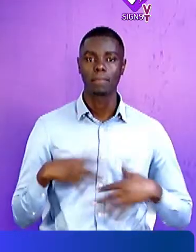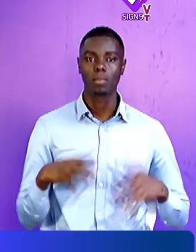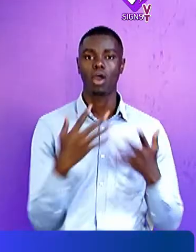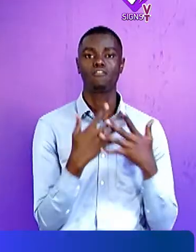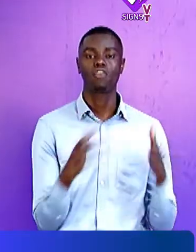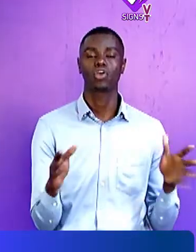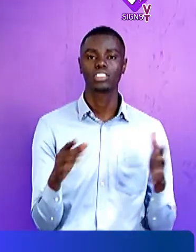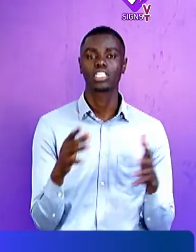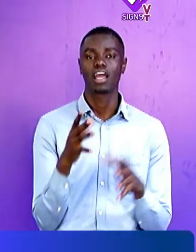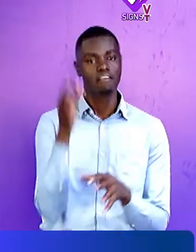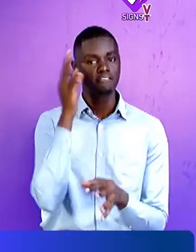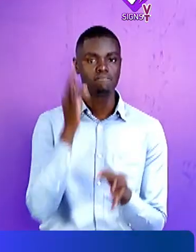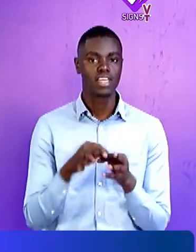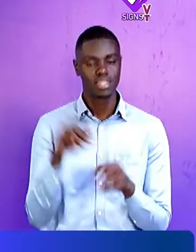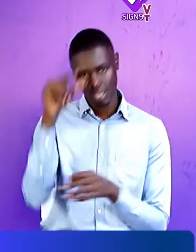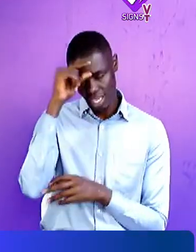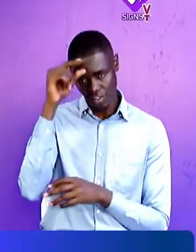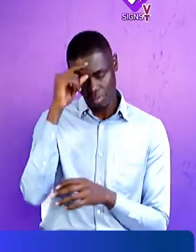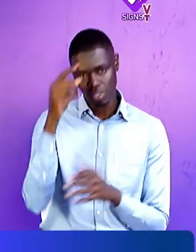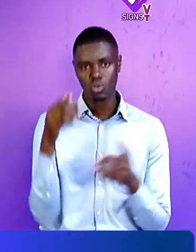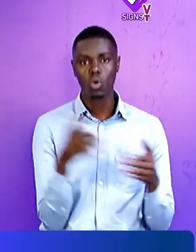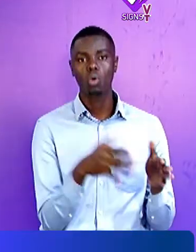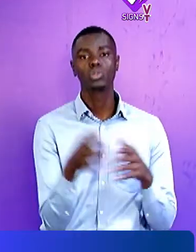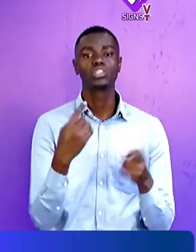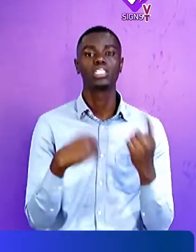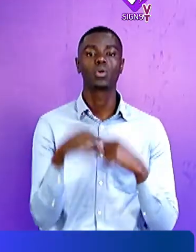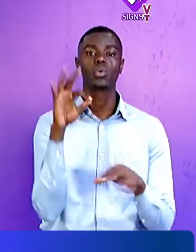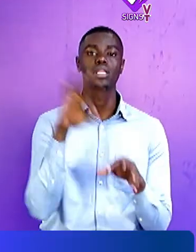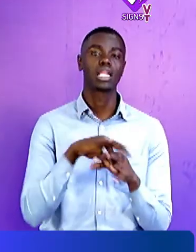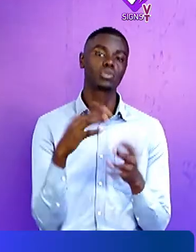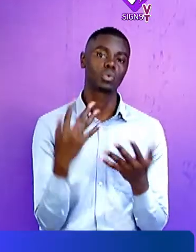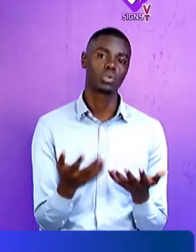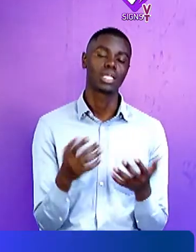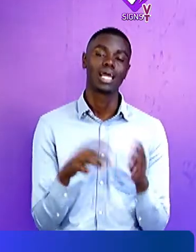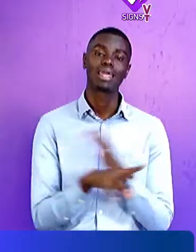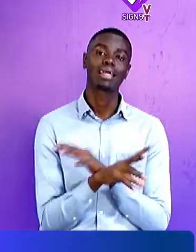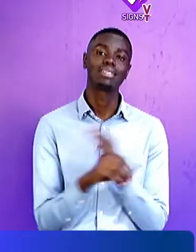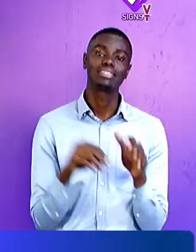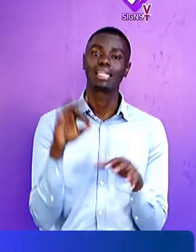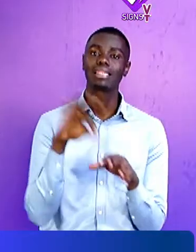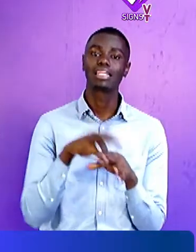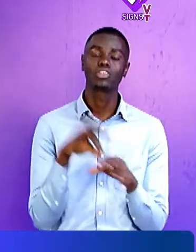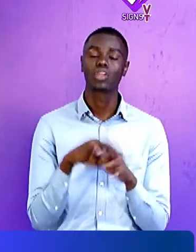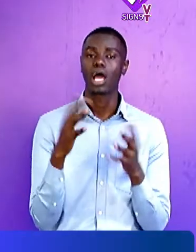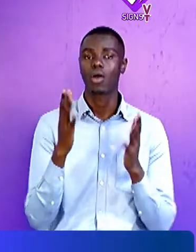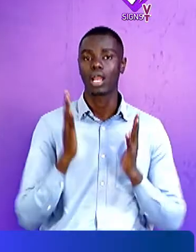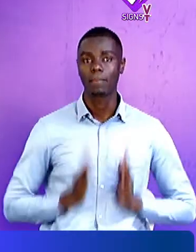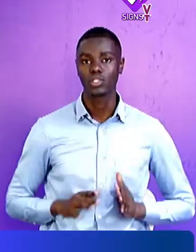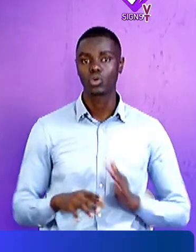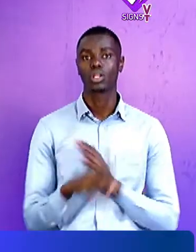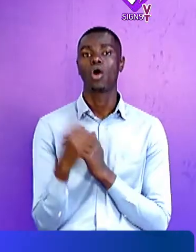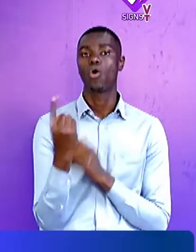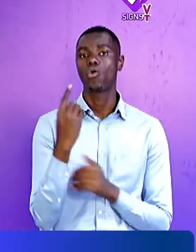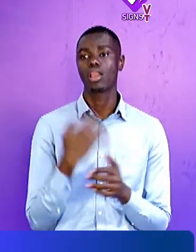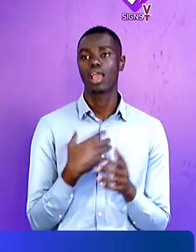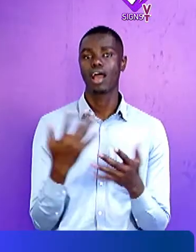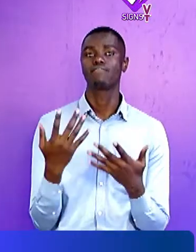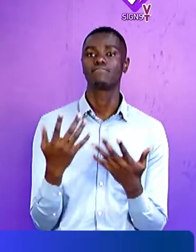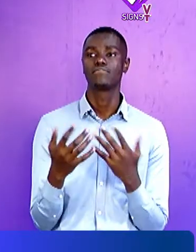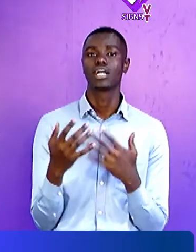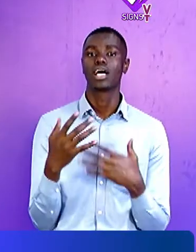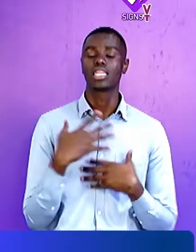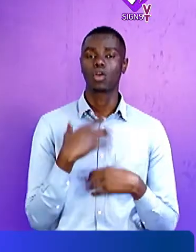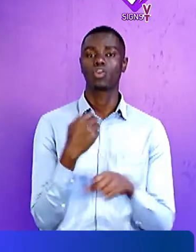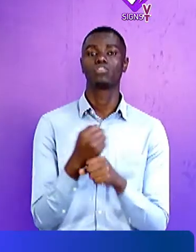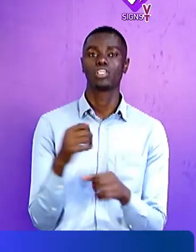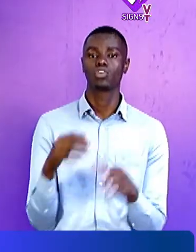the government, what are the chances of winning the election? I only hear that he can steal the election. How can somebody only have the competence to steal